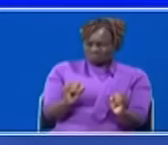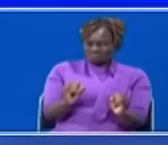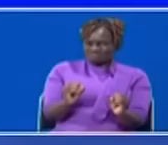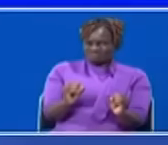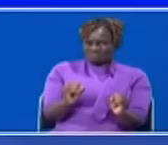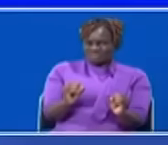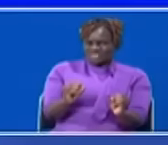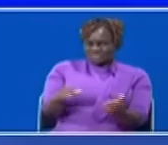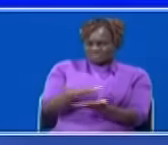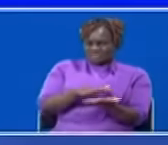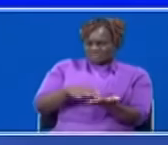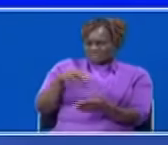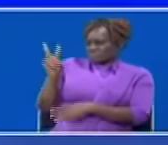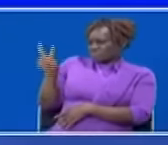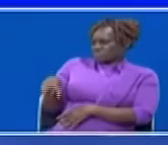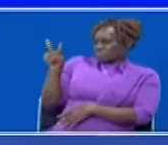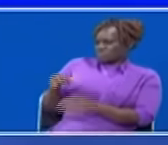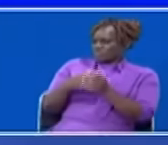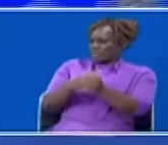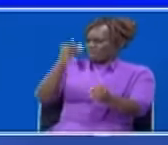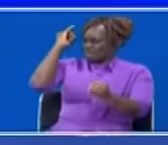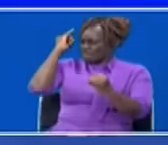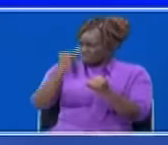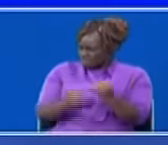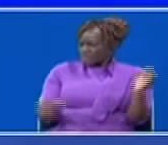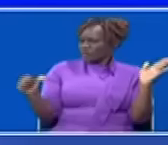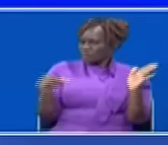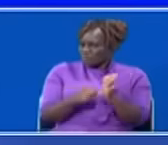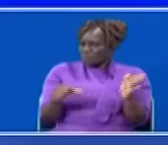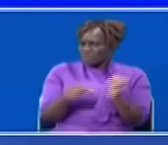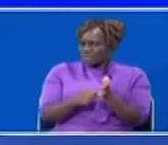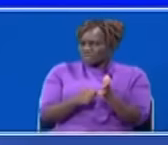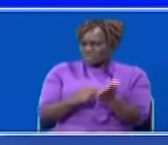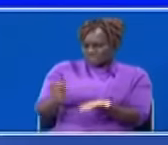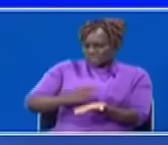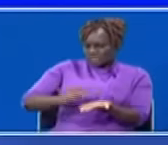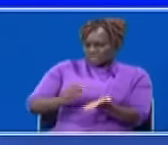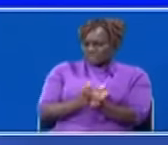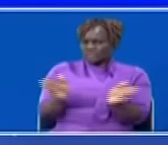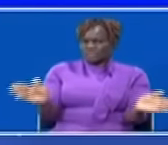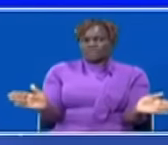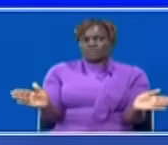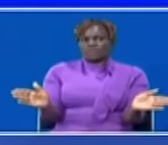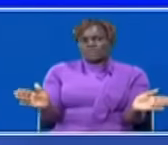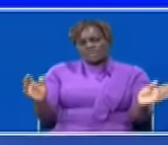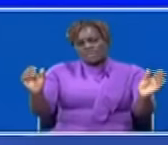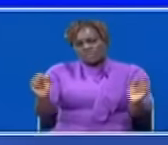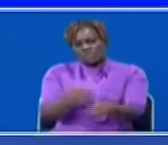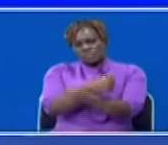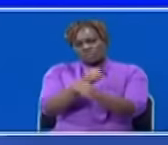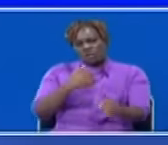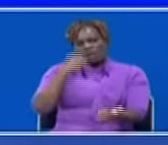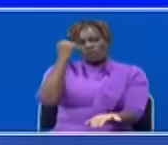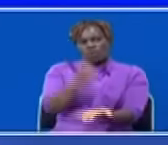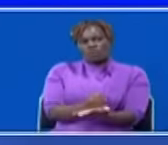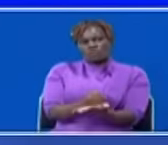it's basically you're looking down upon a leader. Okay. The last issue was about the office of the Secretary General. Yeah. And the statement was saying, you cannot have an office that